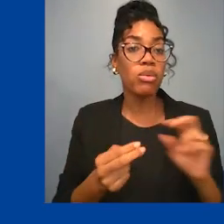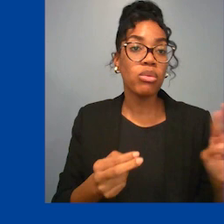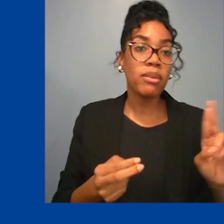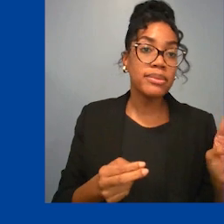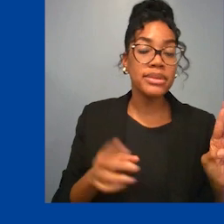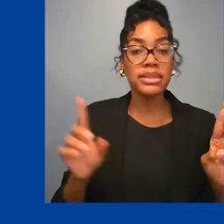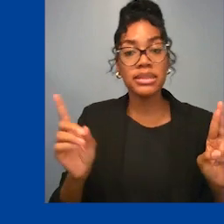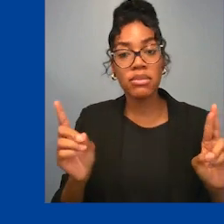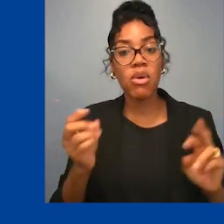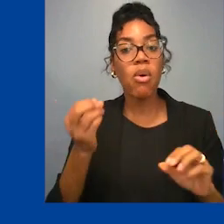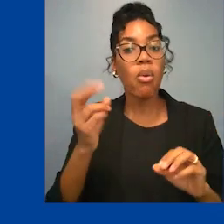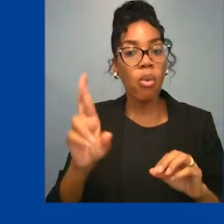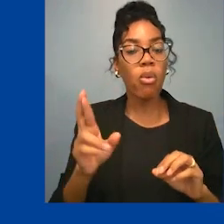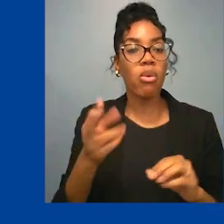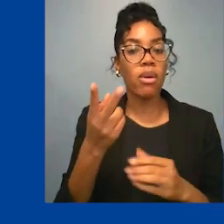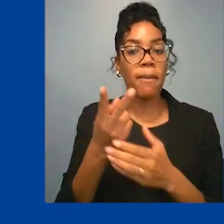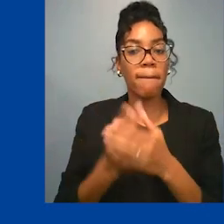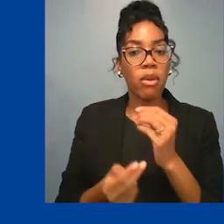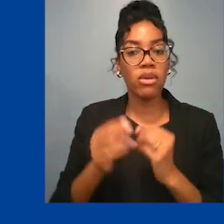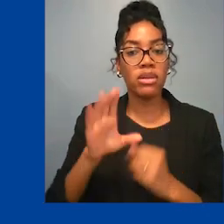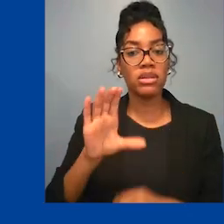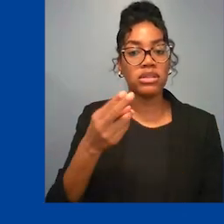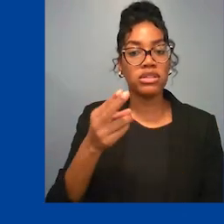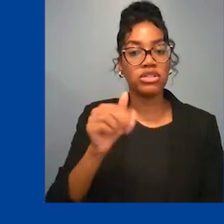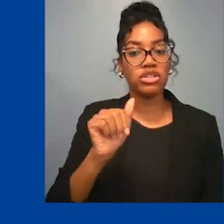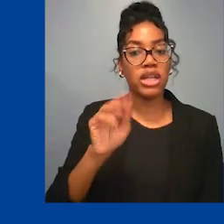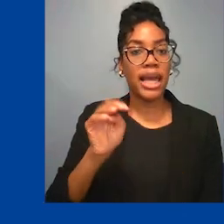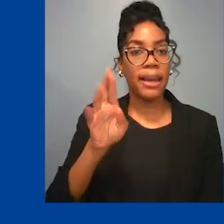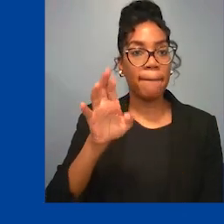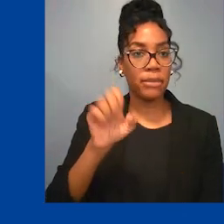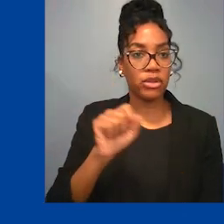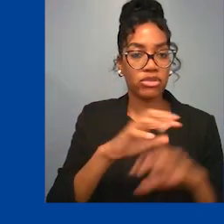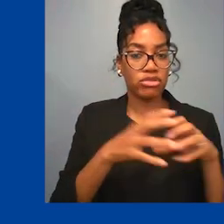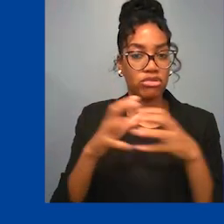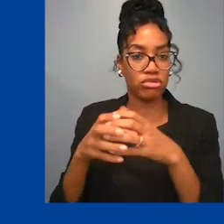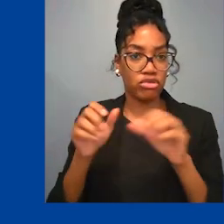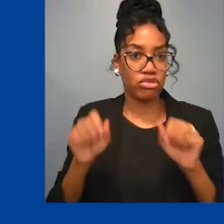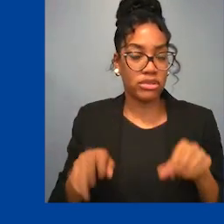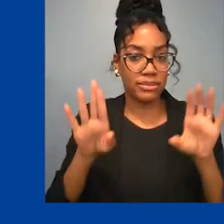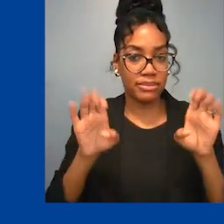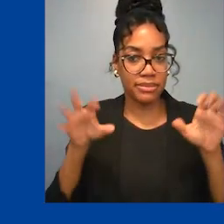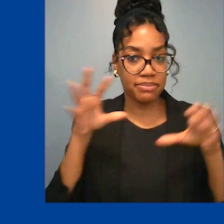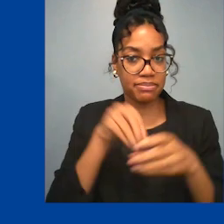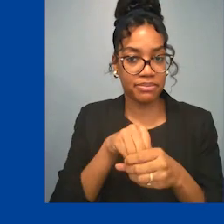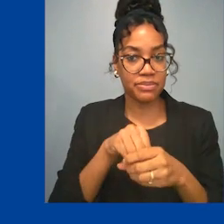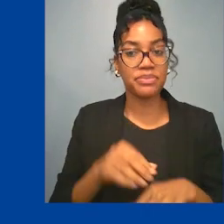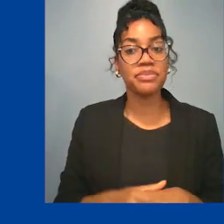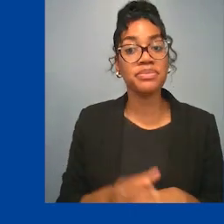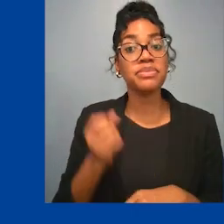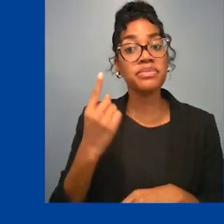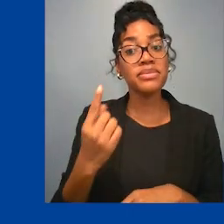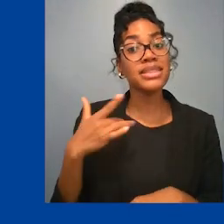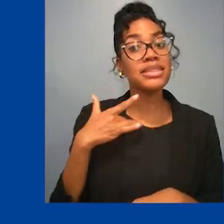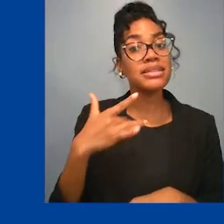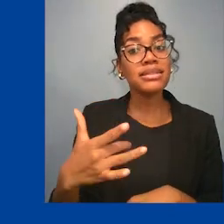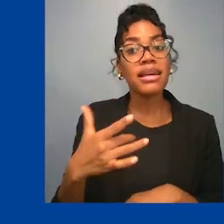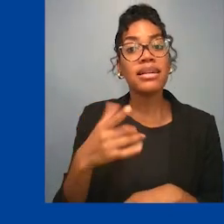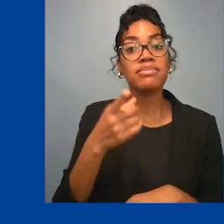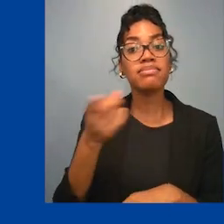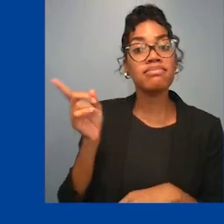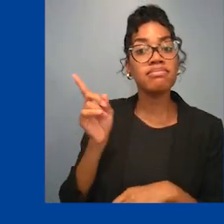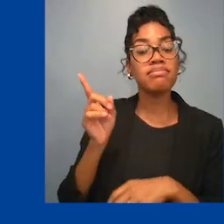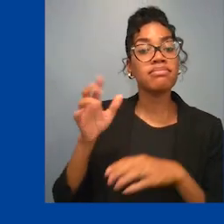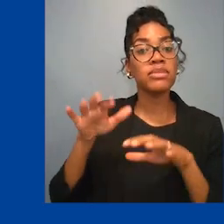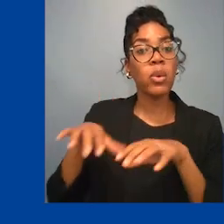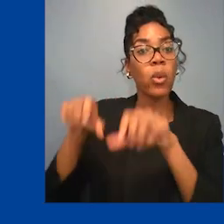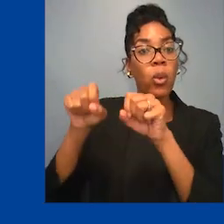host offices have hosted fellows in the past and have a deep investment in the Sea Grant program. You typically work on hot office